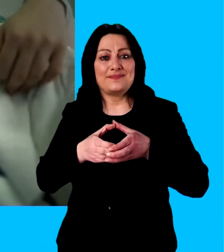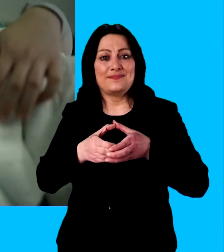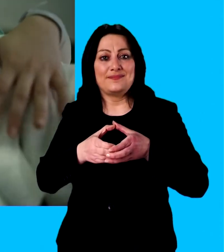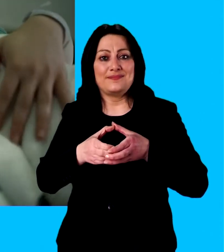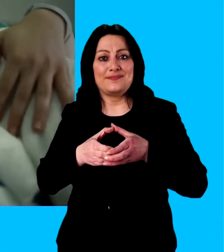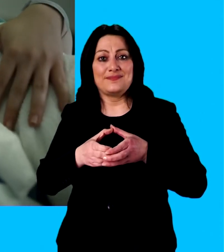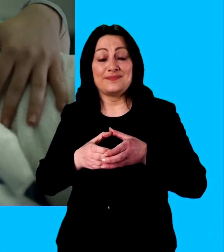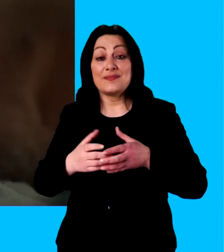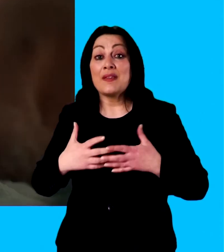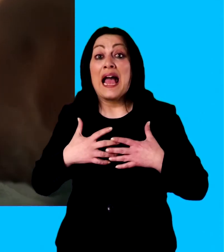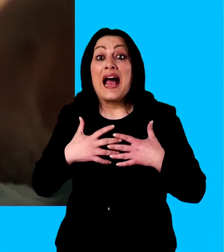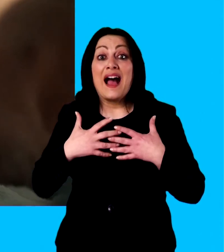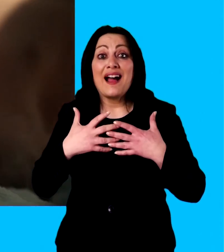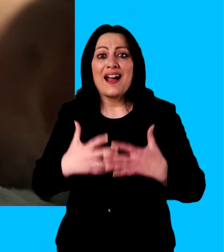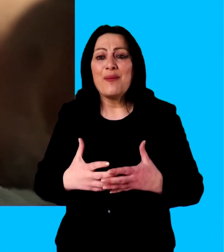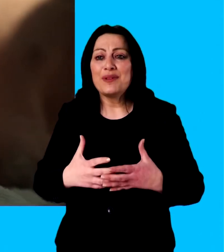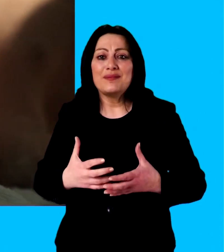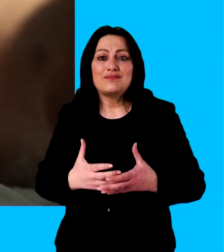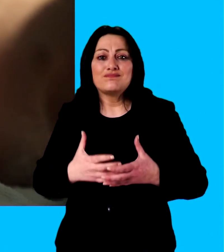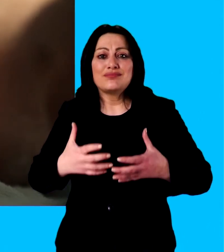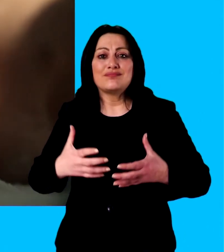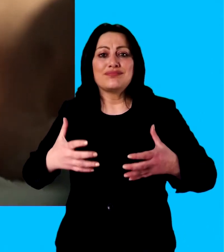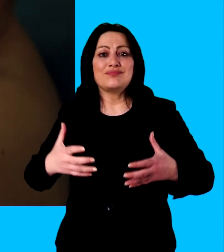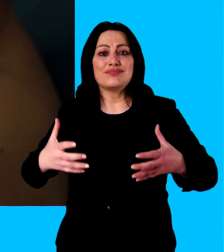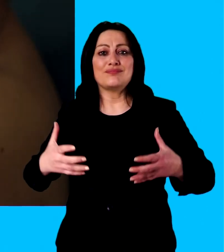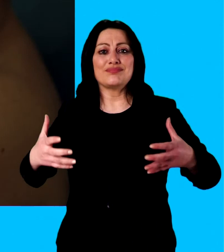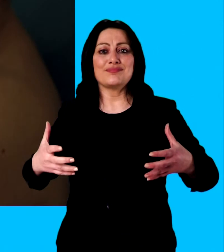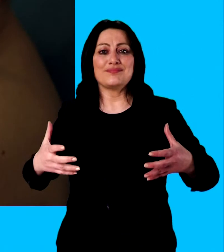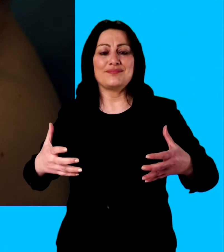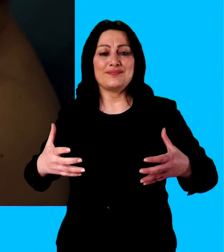And the love in the world grows.